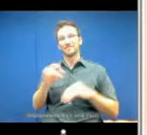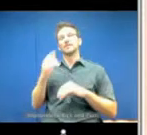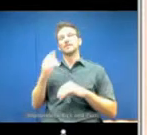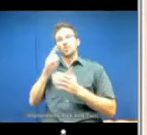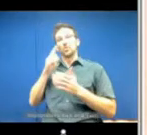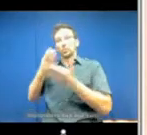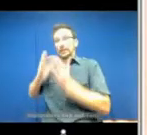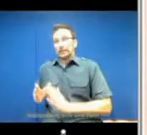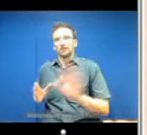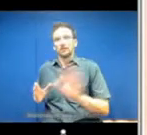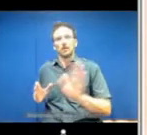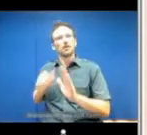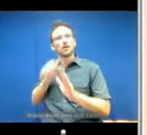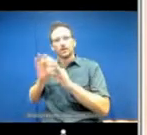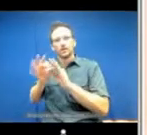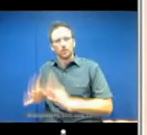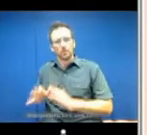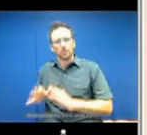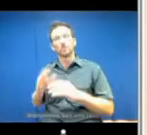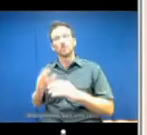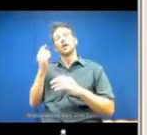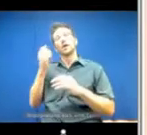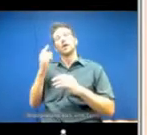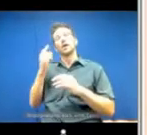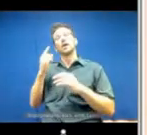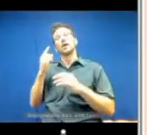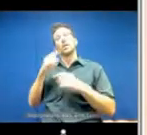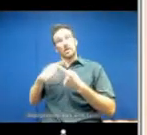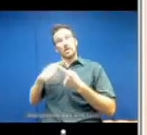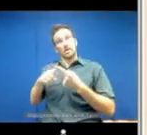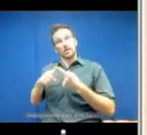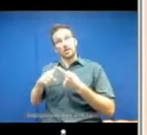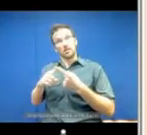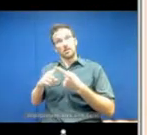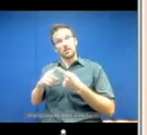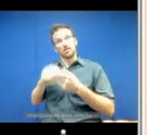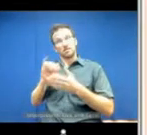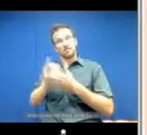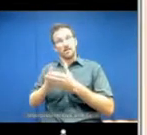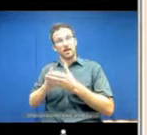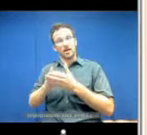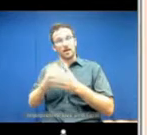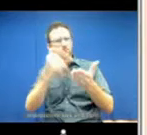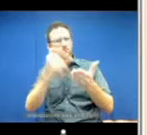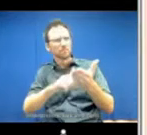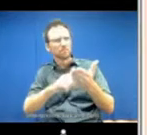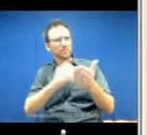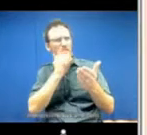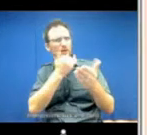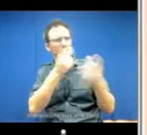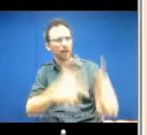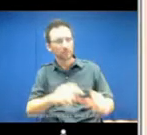it would be at the time most likely that this happens. Well, it could be at the beginning too.